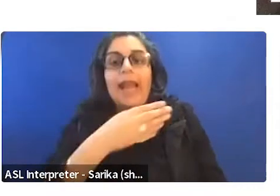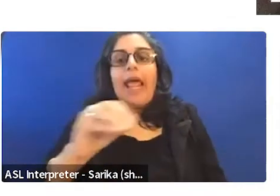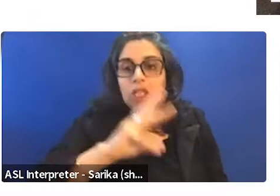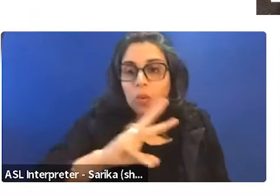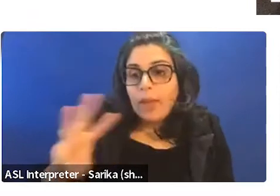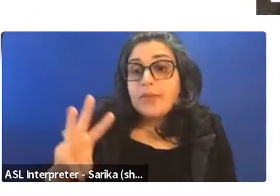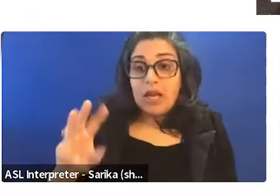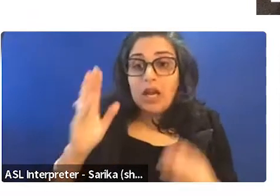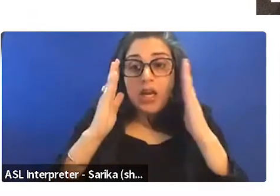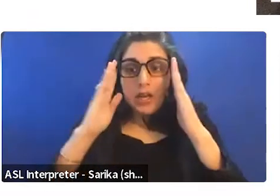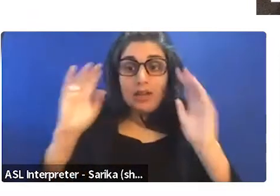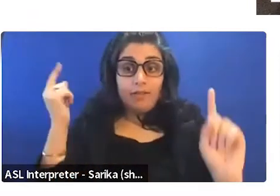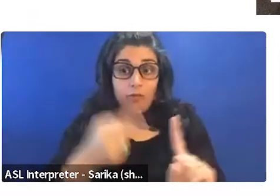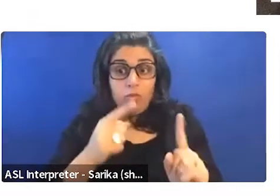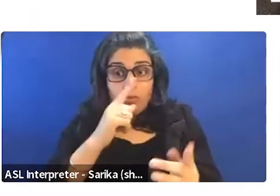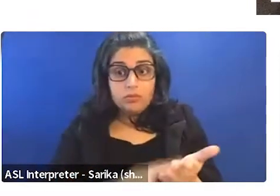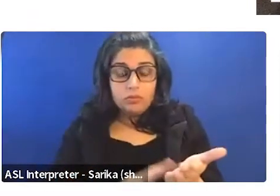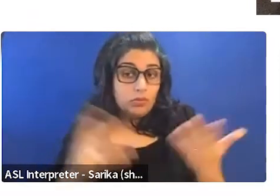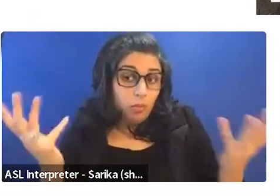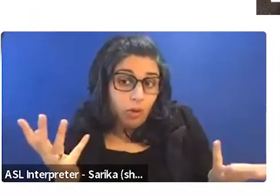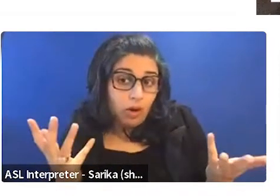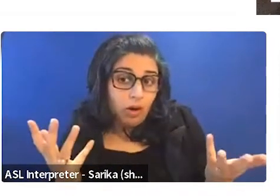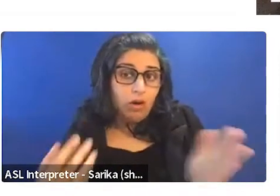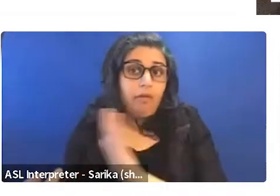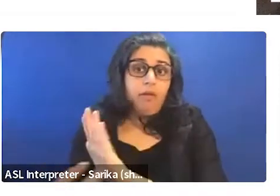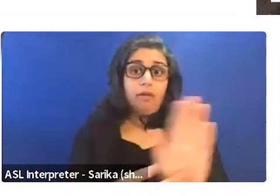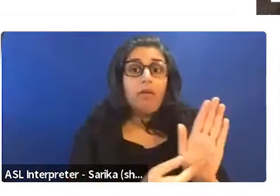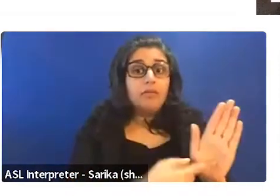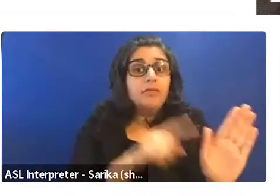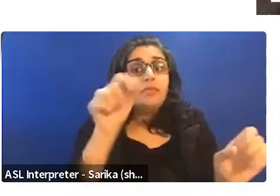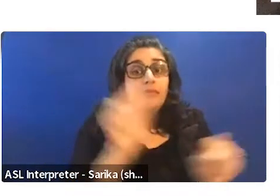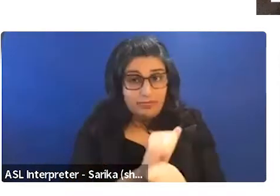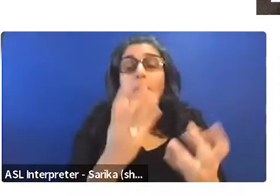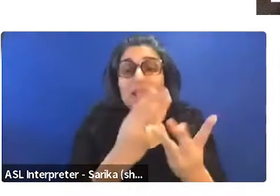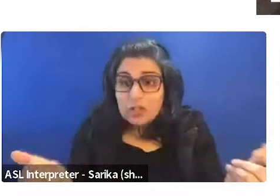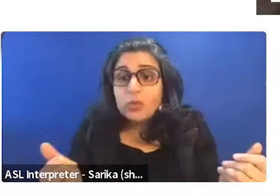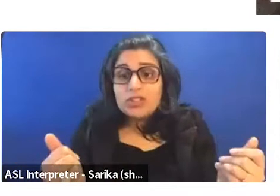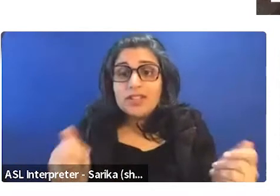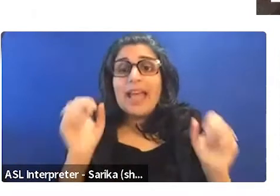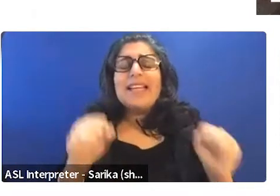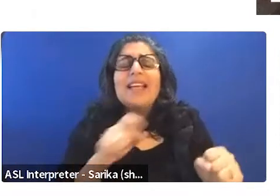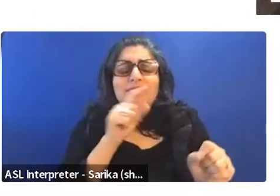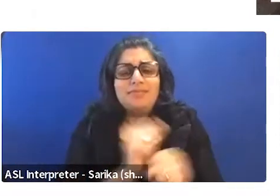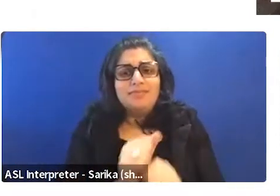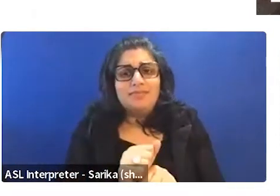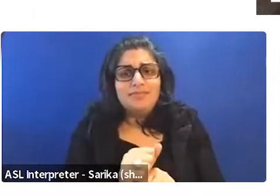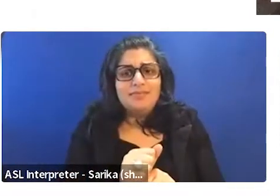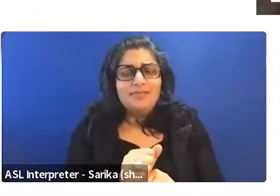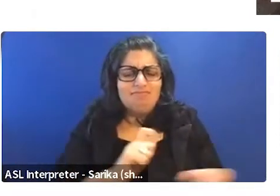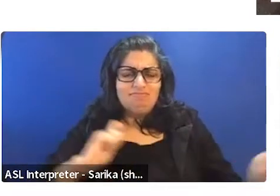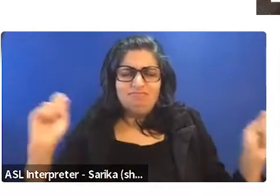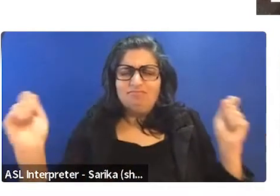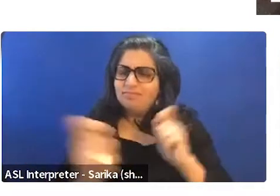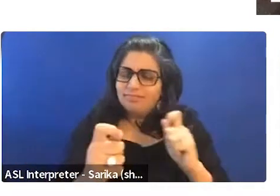again, the goal of this research is to show brands that in fact there are solutions and they can absolutely make a positive change.